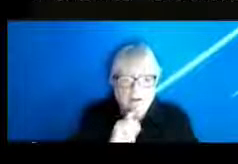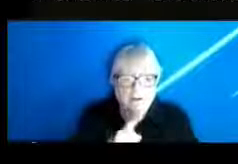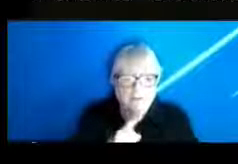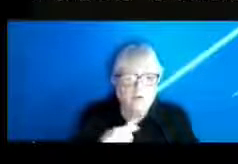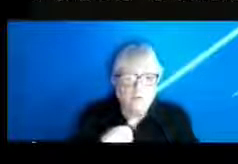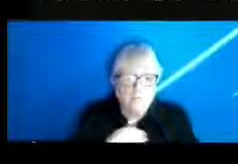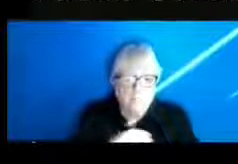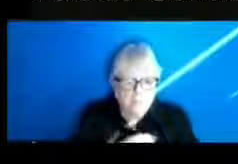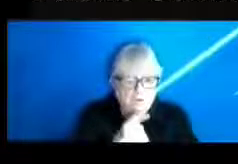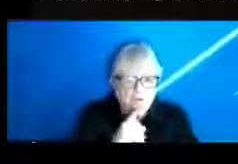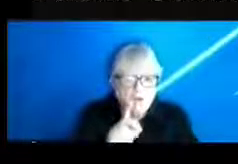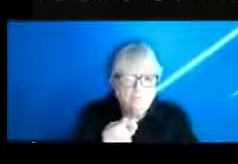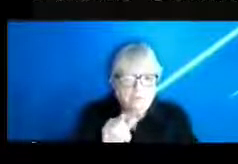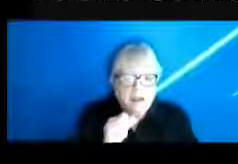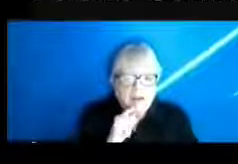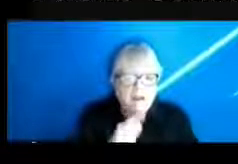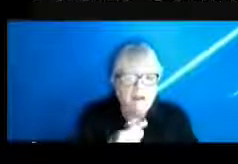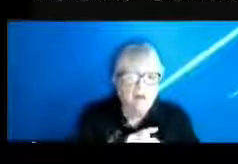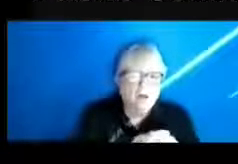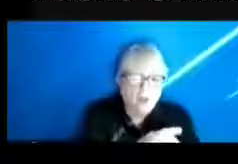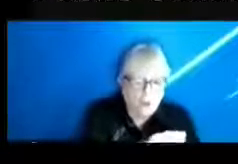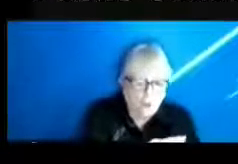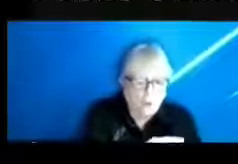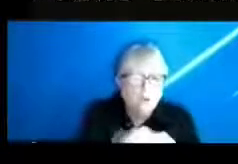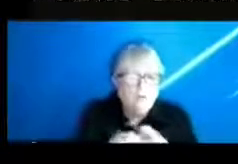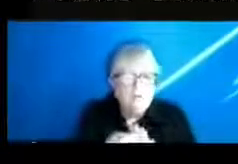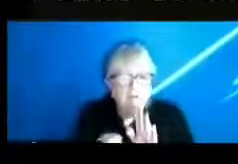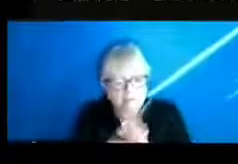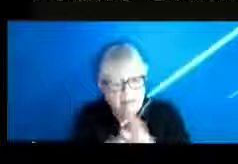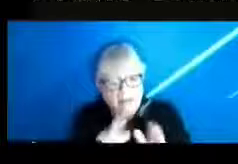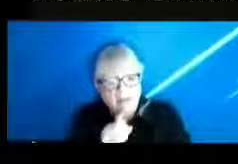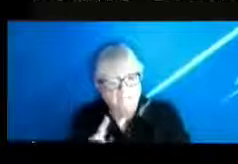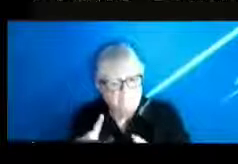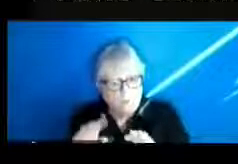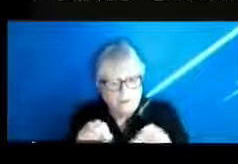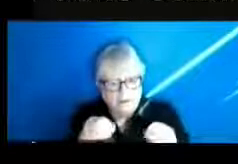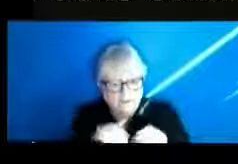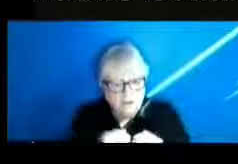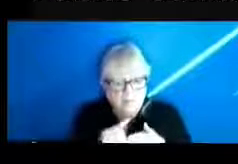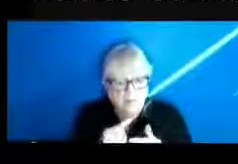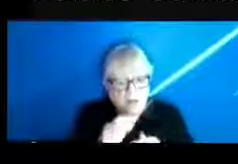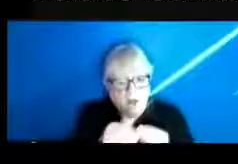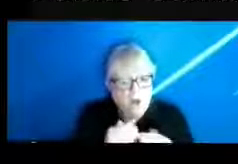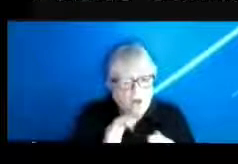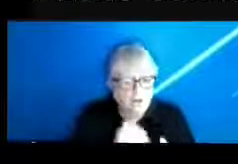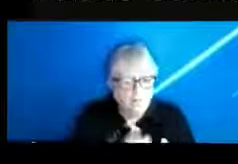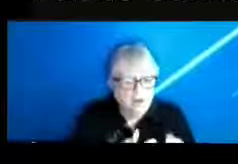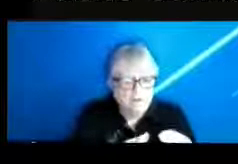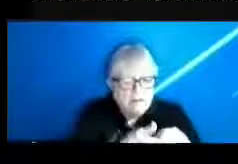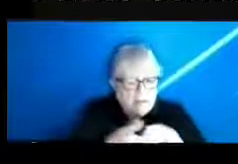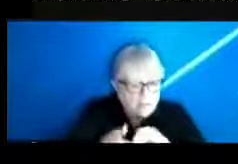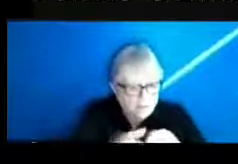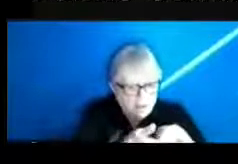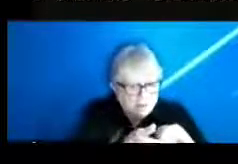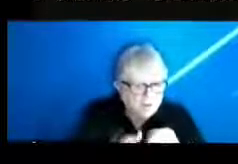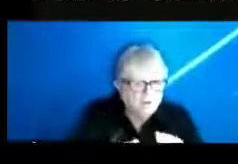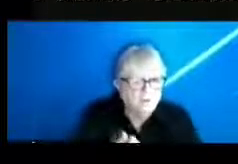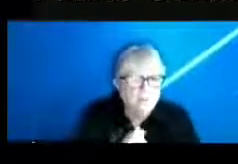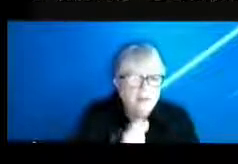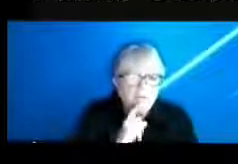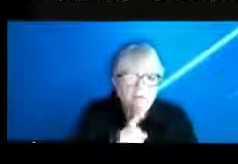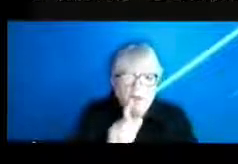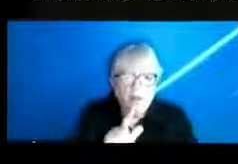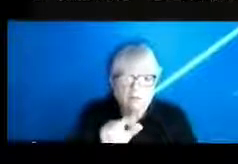data of local, state, and national LGBTQ plus organizations that all worked in a collaborative effort to make sure that the LGBTQ plus community